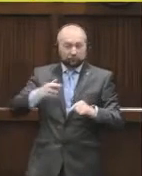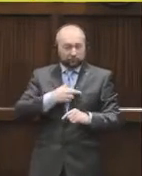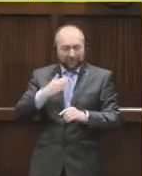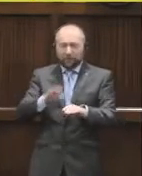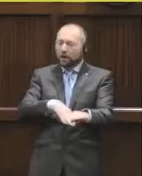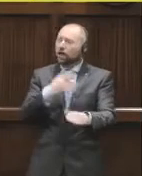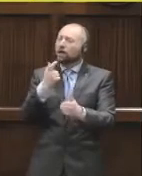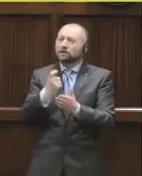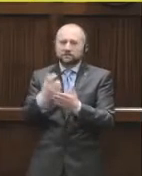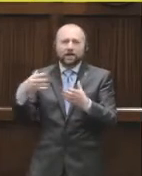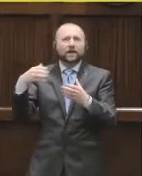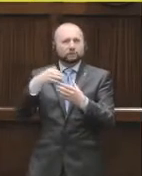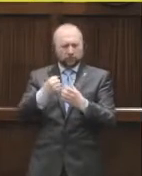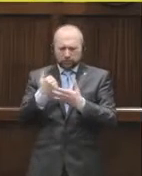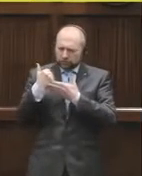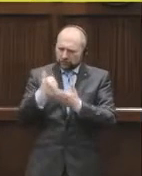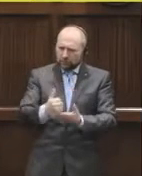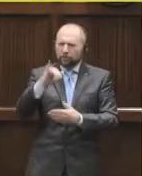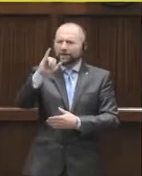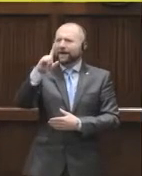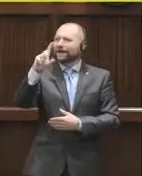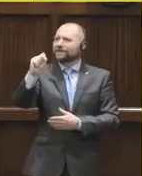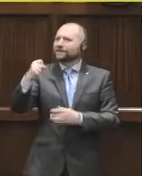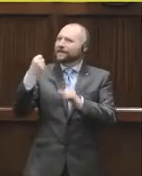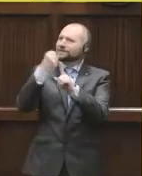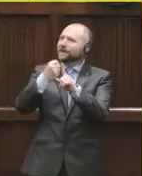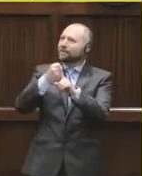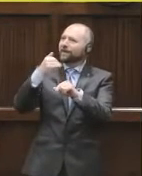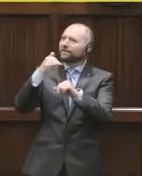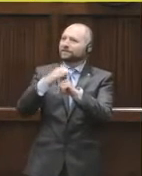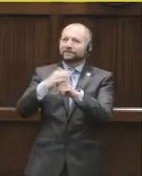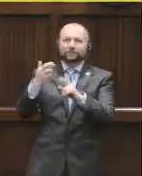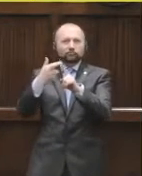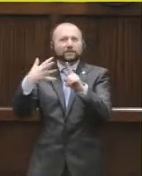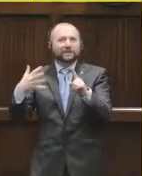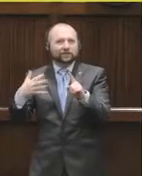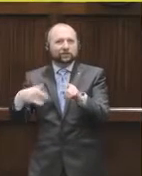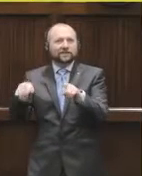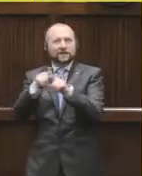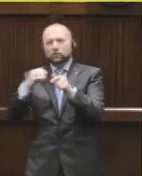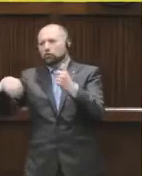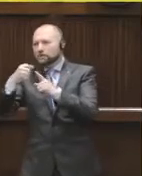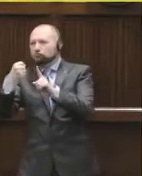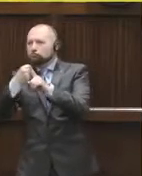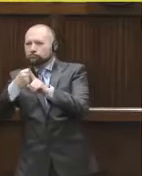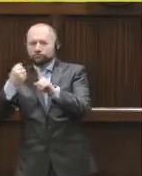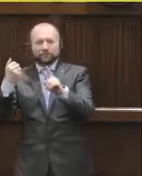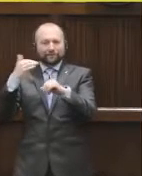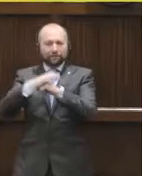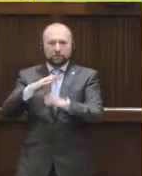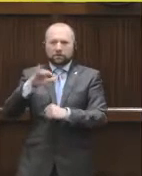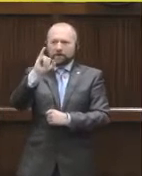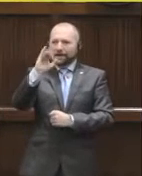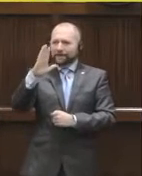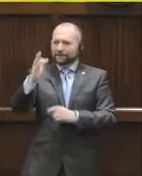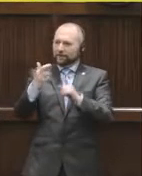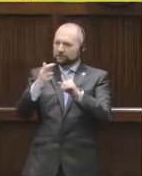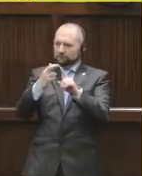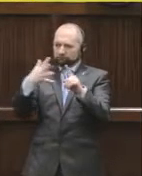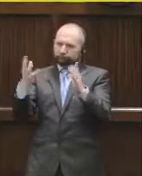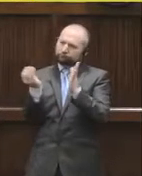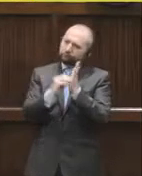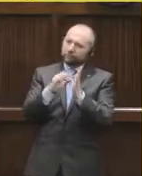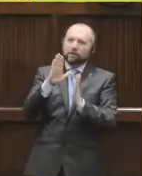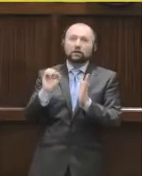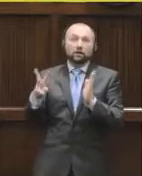the campaign by the Irish Deaf Society and campaigners for official recognition of ISL, as